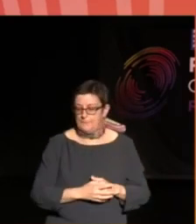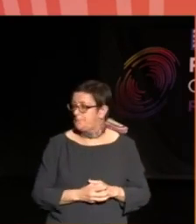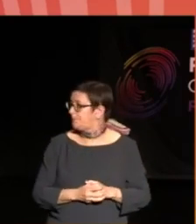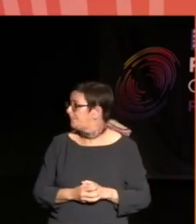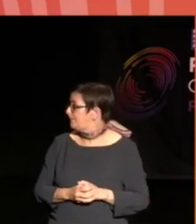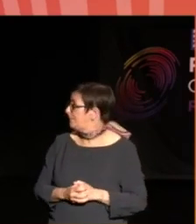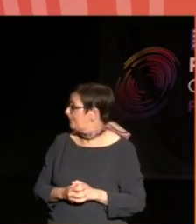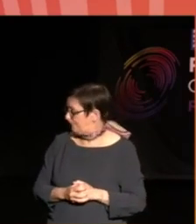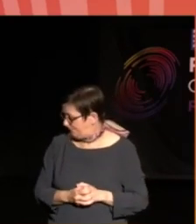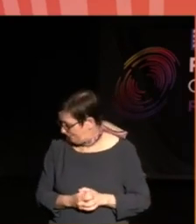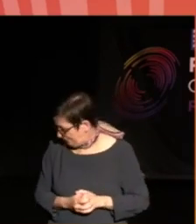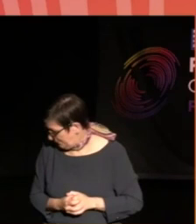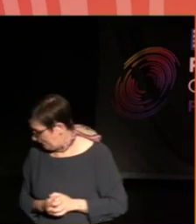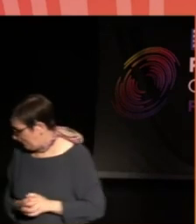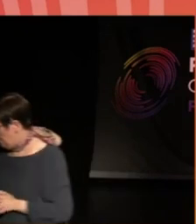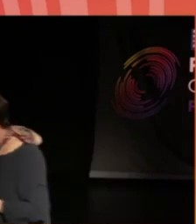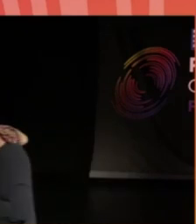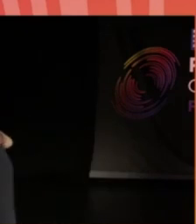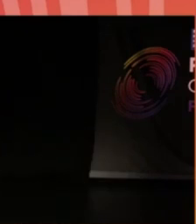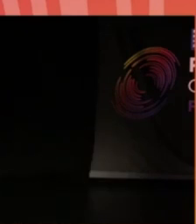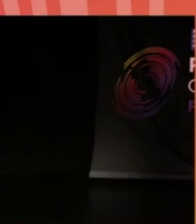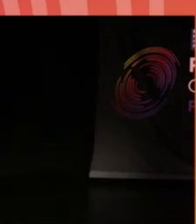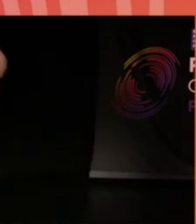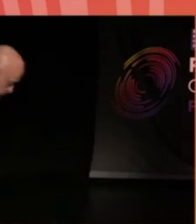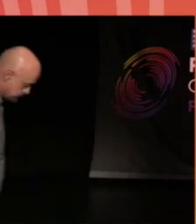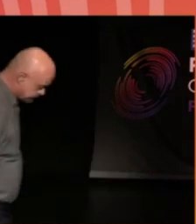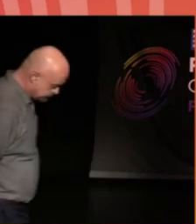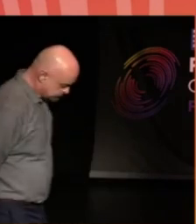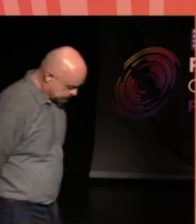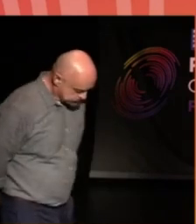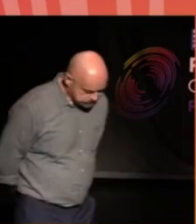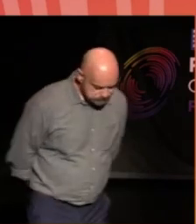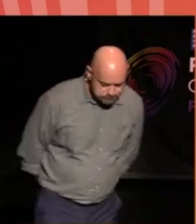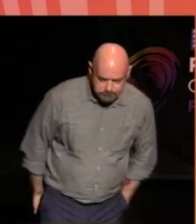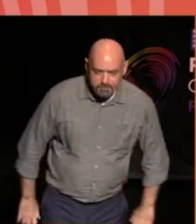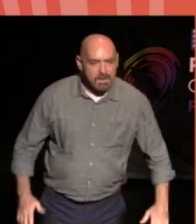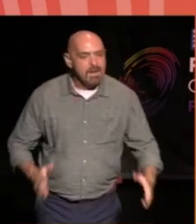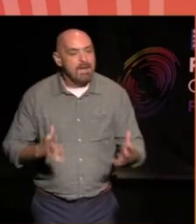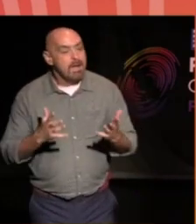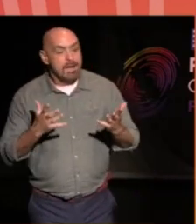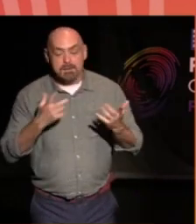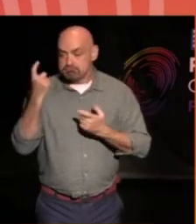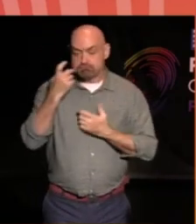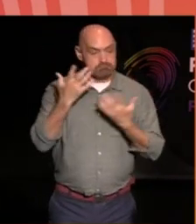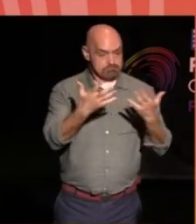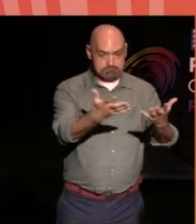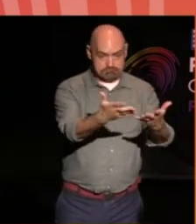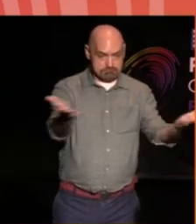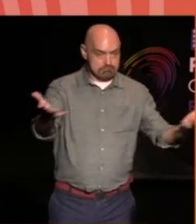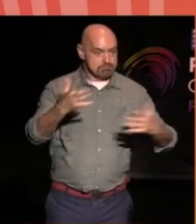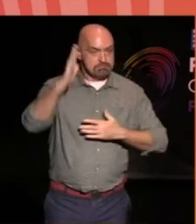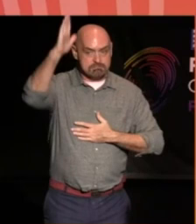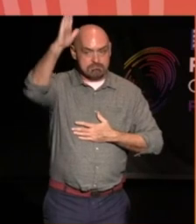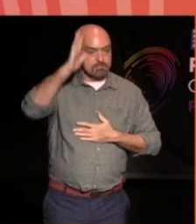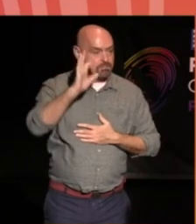Tie businesses to place, to people, vitally important. I wonder if there are any questions from the audience,